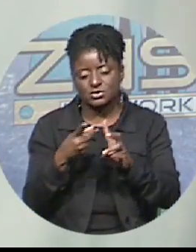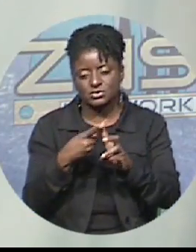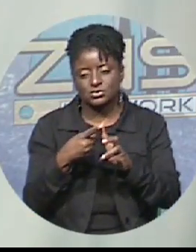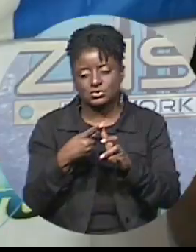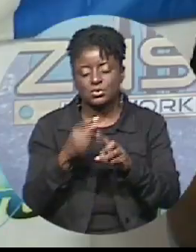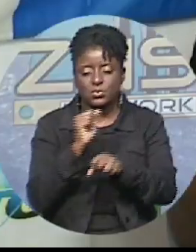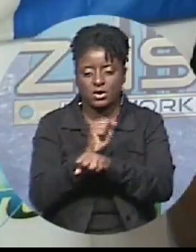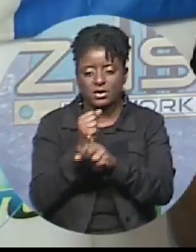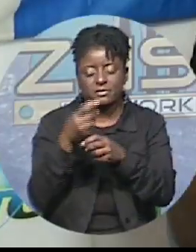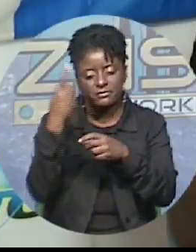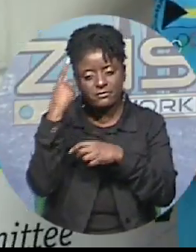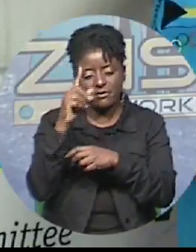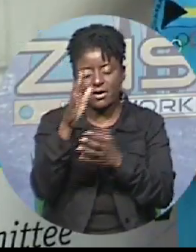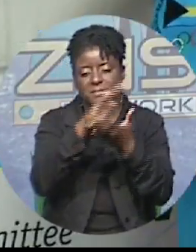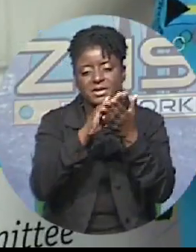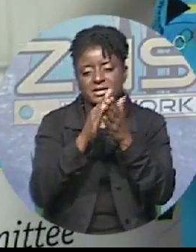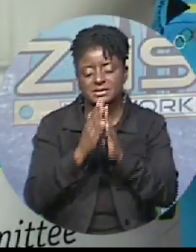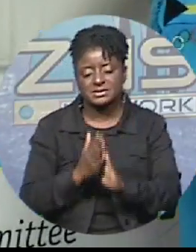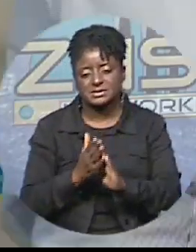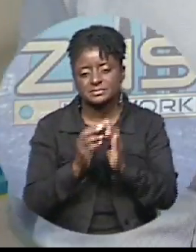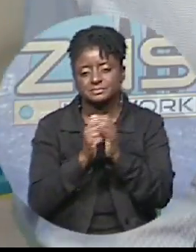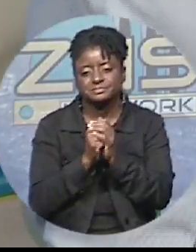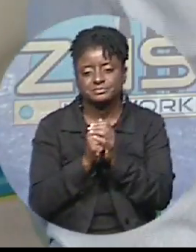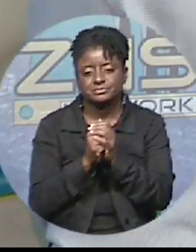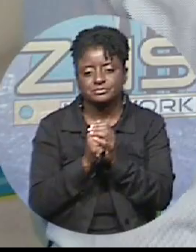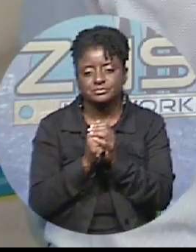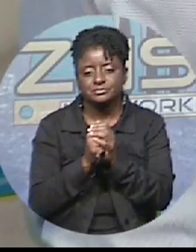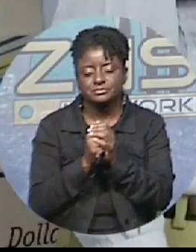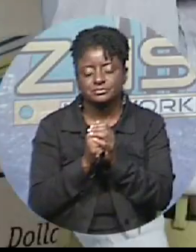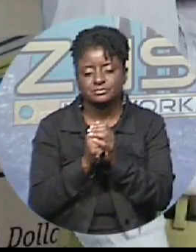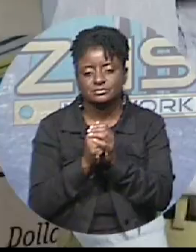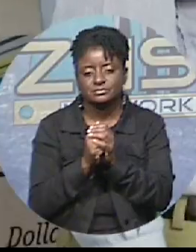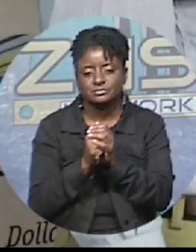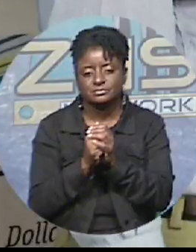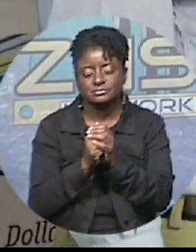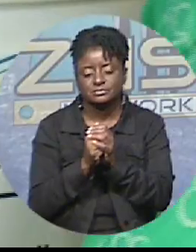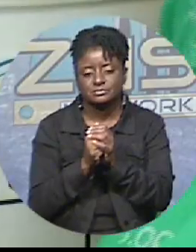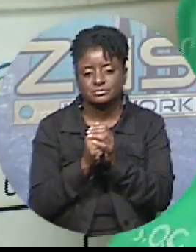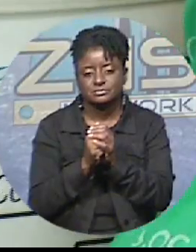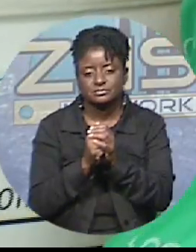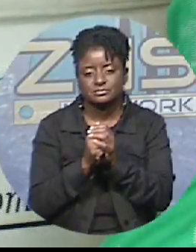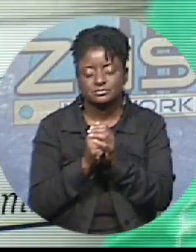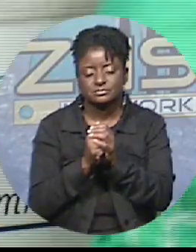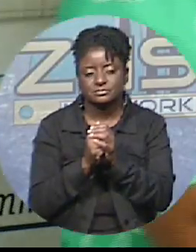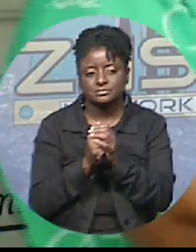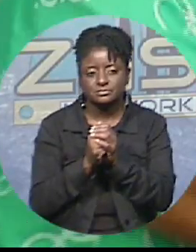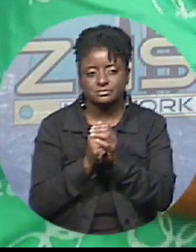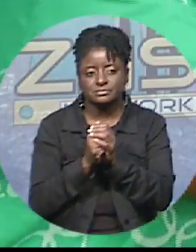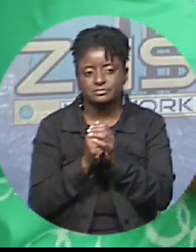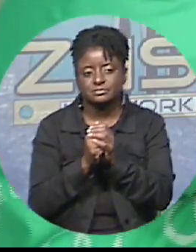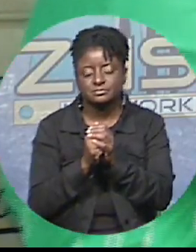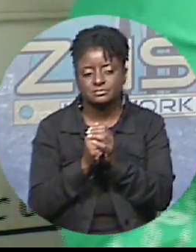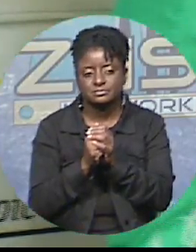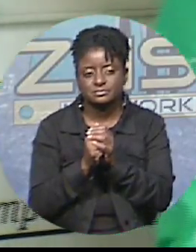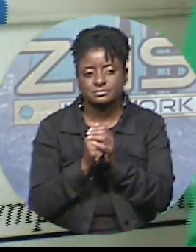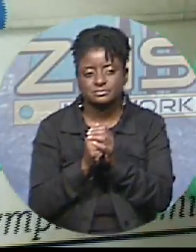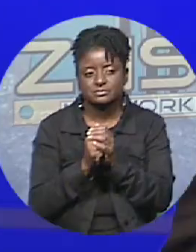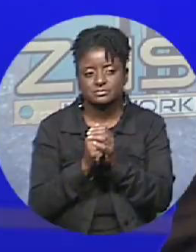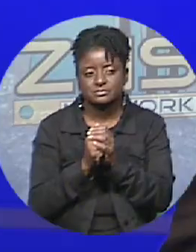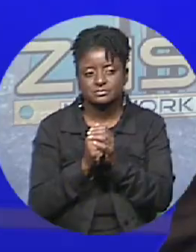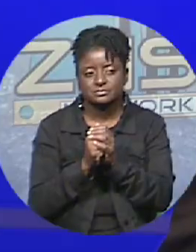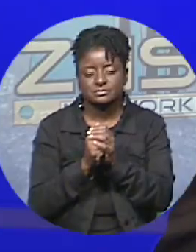work for that. At the end of the signing, each committee exchanged gifts as a measure of friendship. For ZNS Sports, I'm Charles